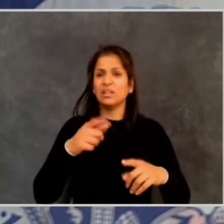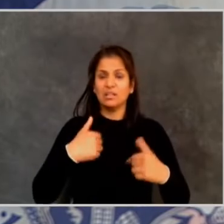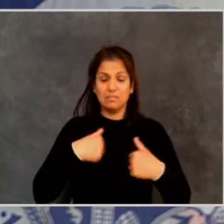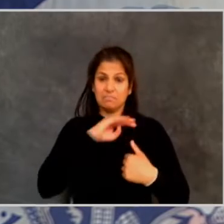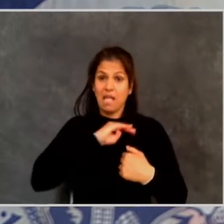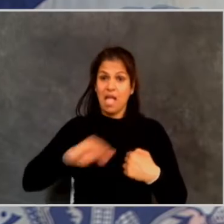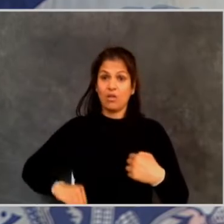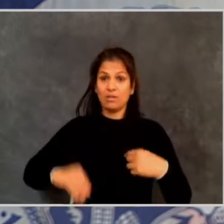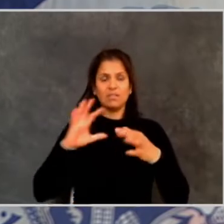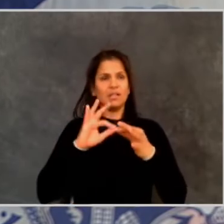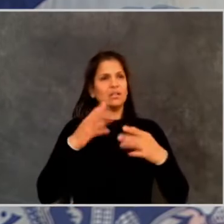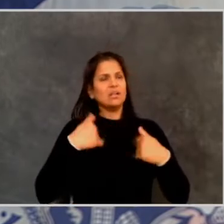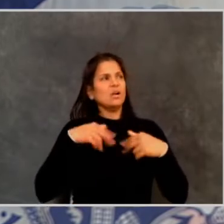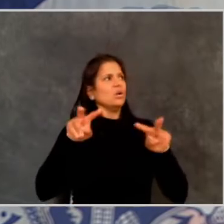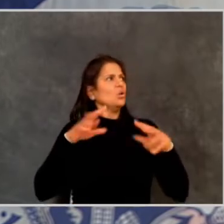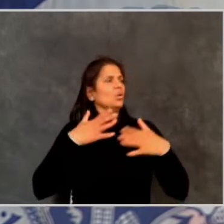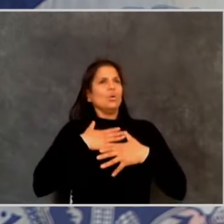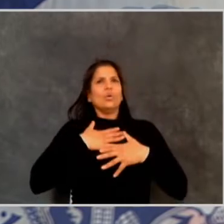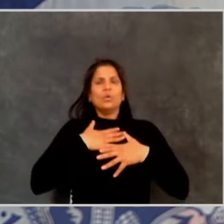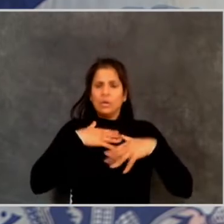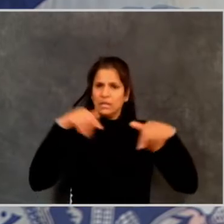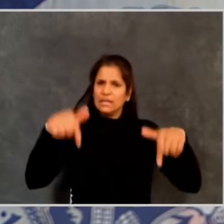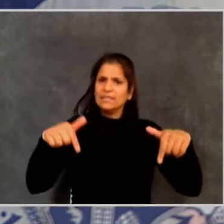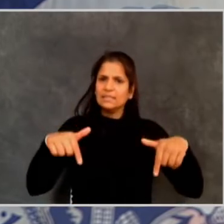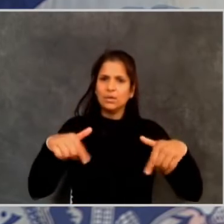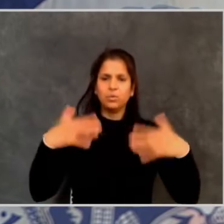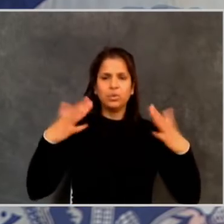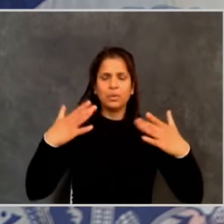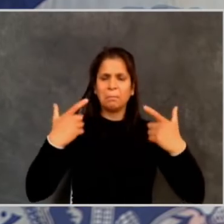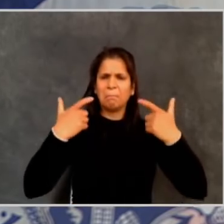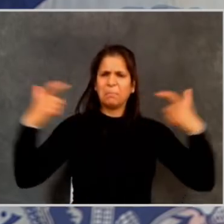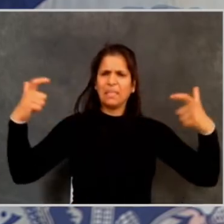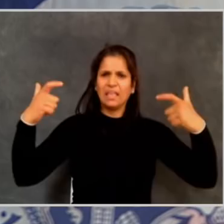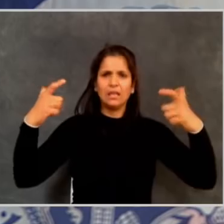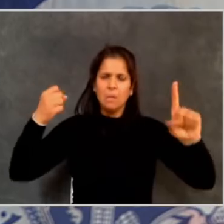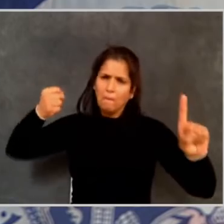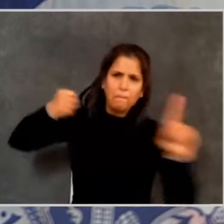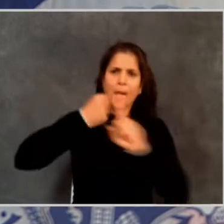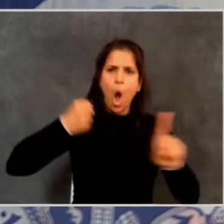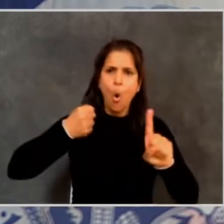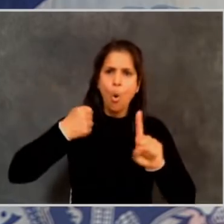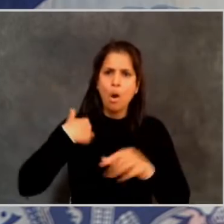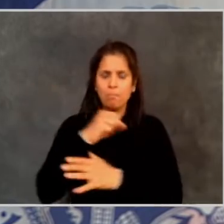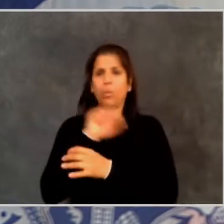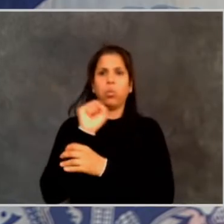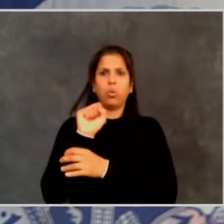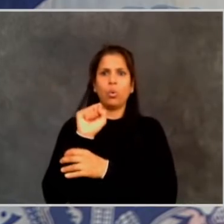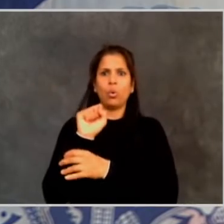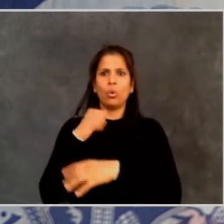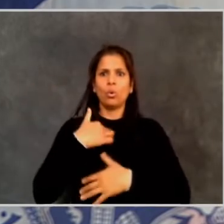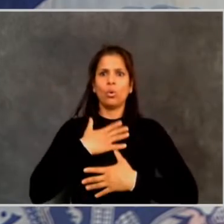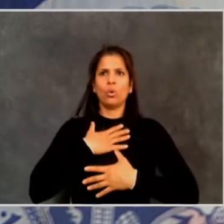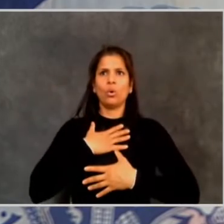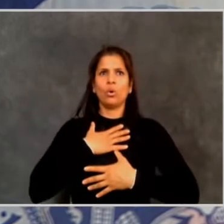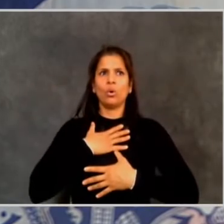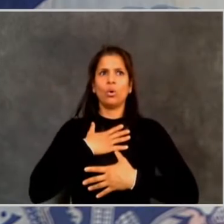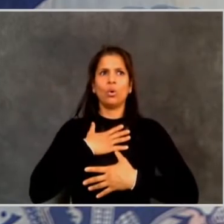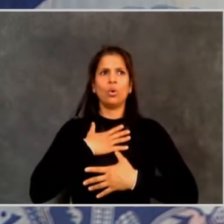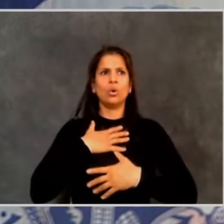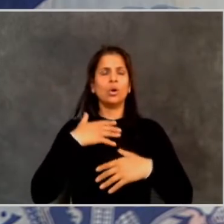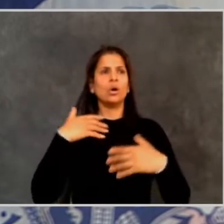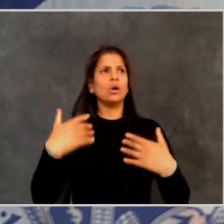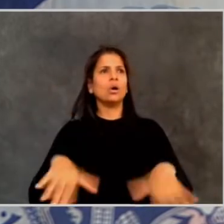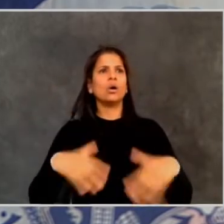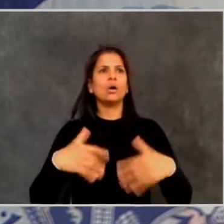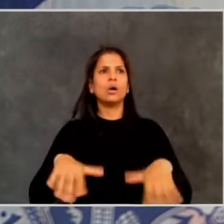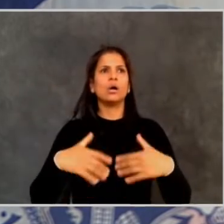literally 25 days ago. So that's the world in which we're dealing with, that the information we have is based on a very brief period